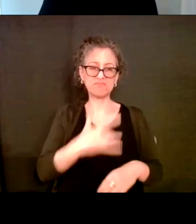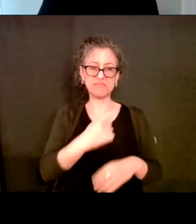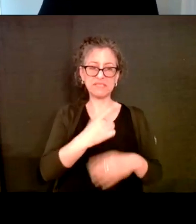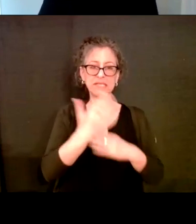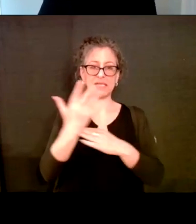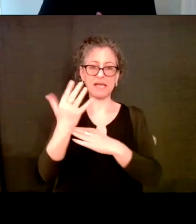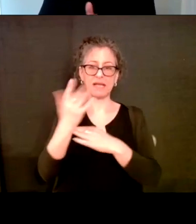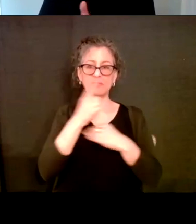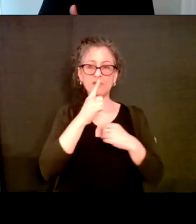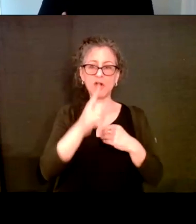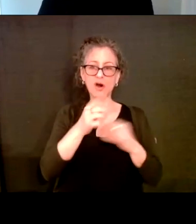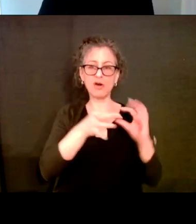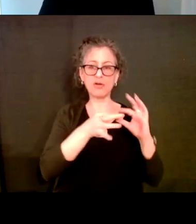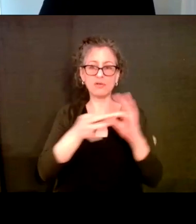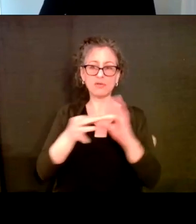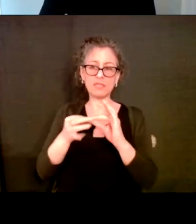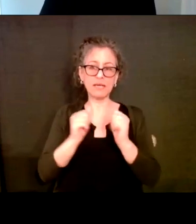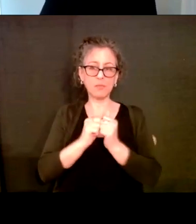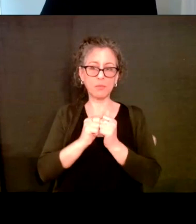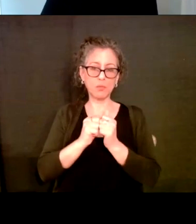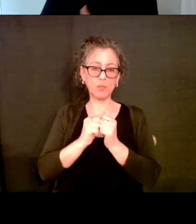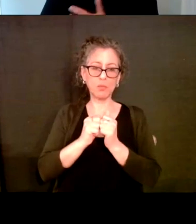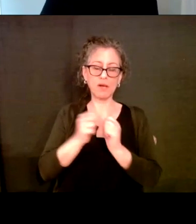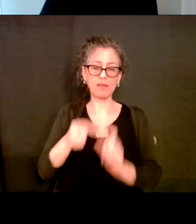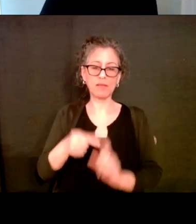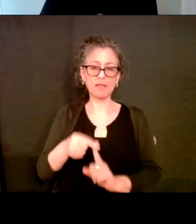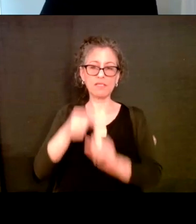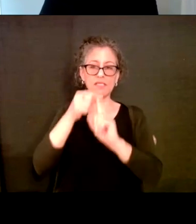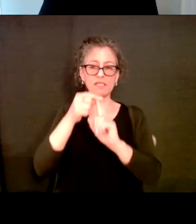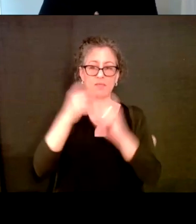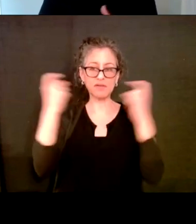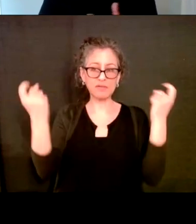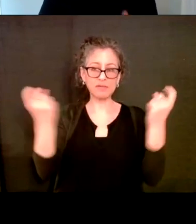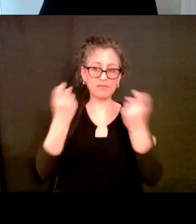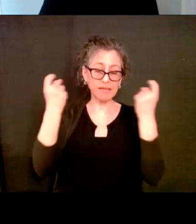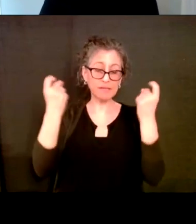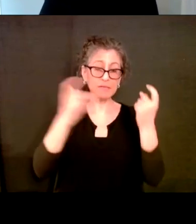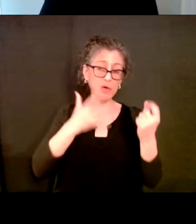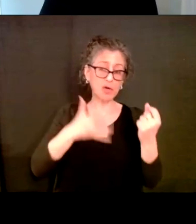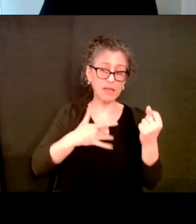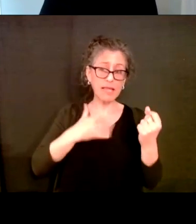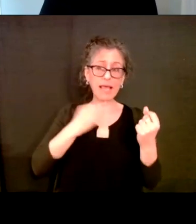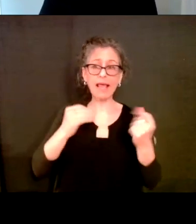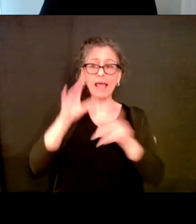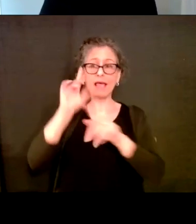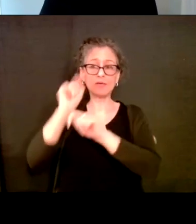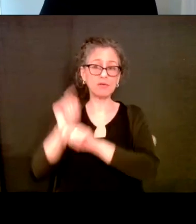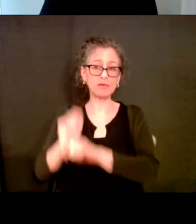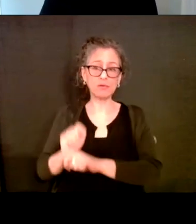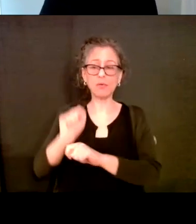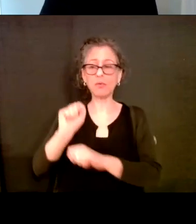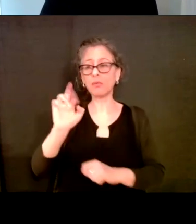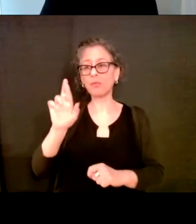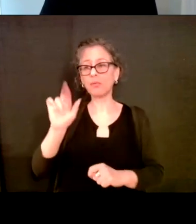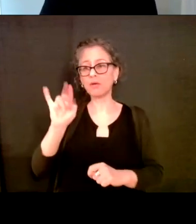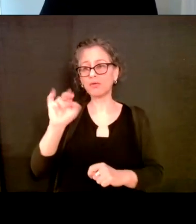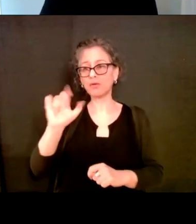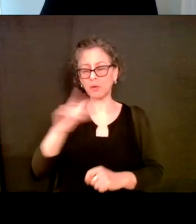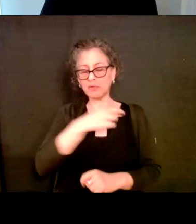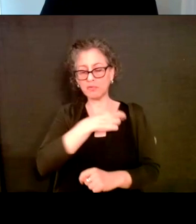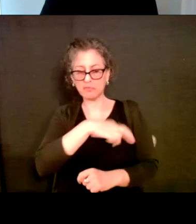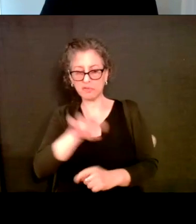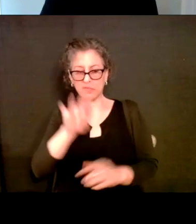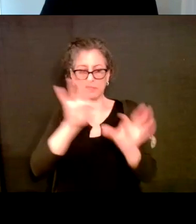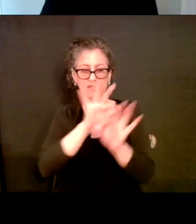associated not only with special occasions like birthdays, but also with rituals associated with religion and